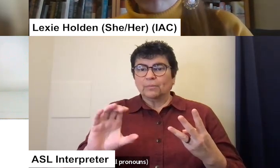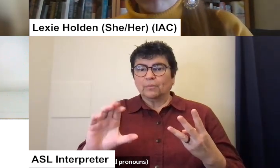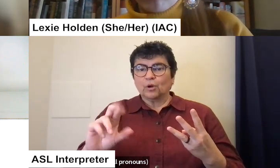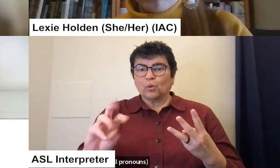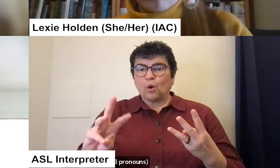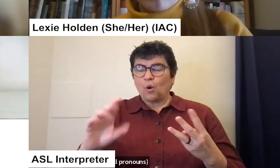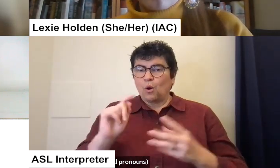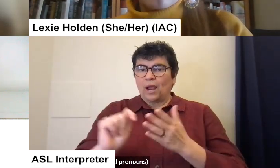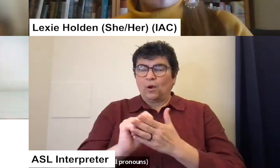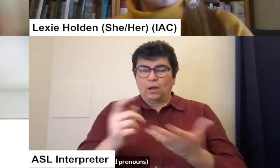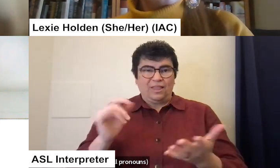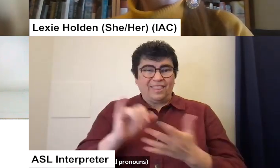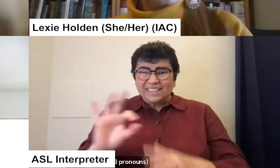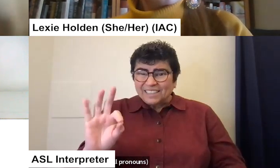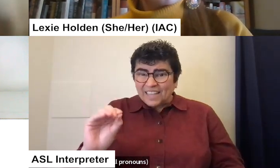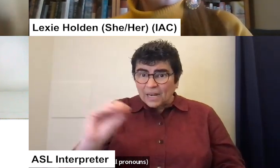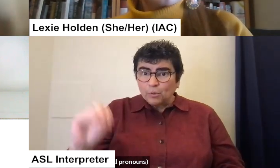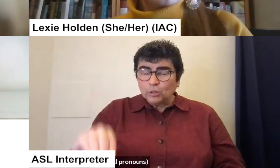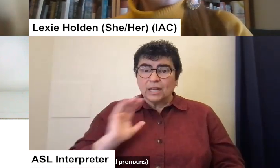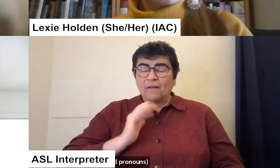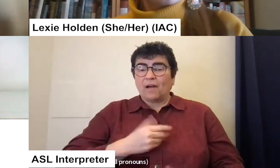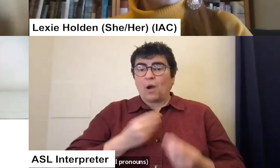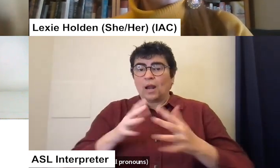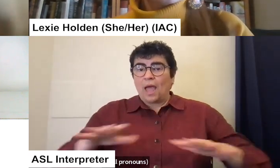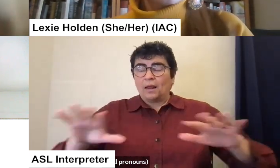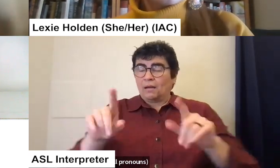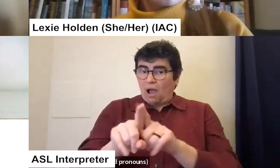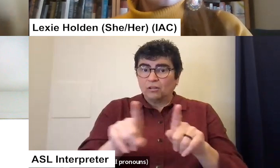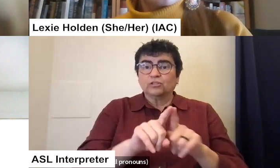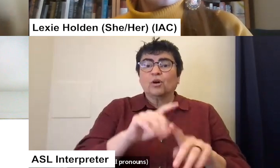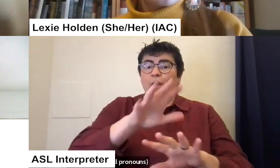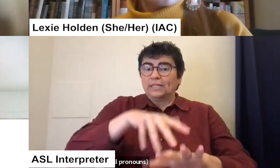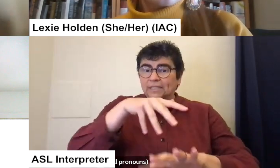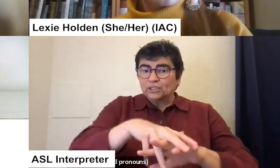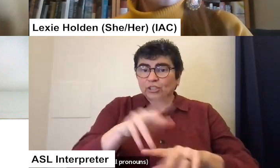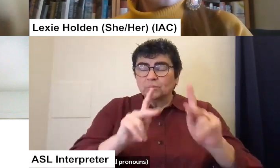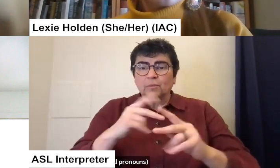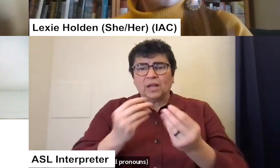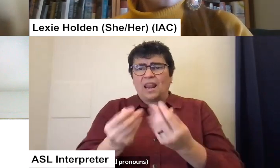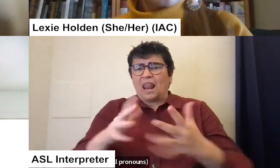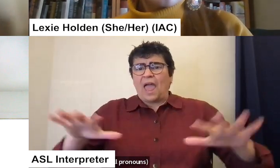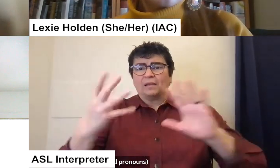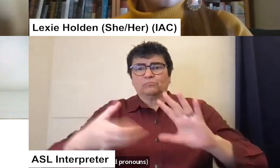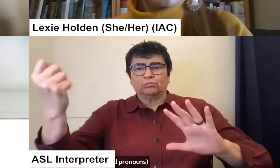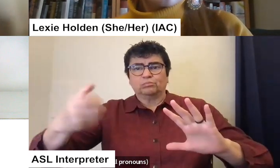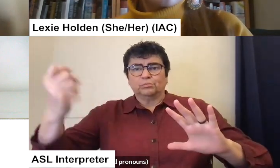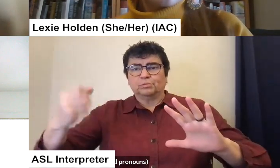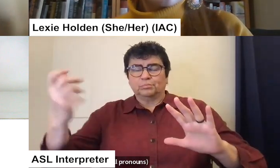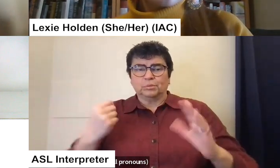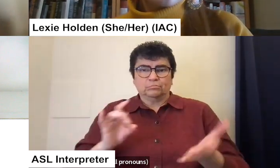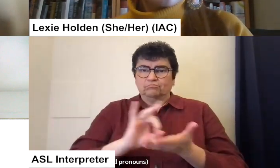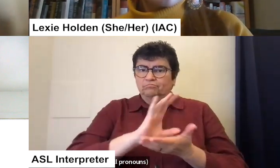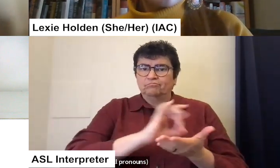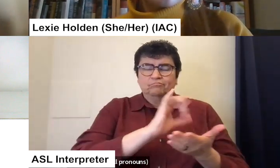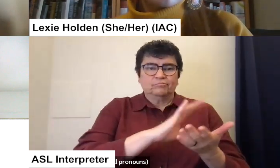land. And also Indigenous people, land loss is a huge concern. So